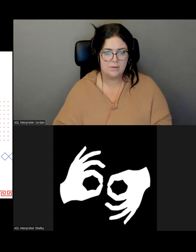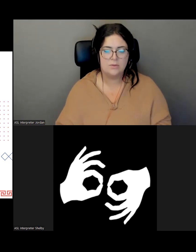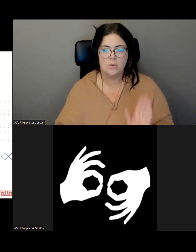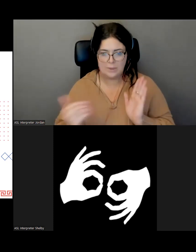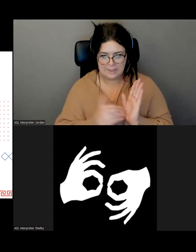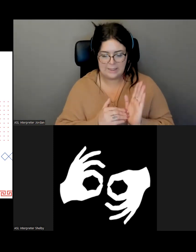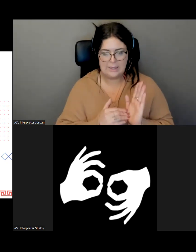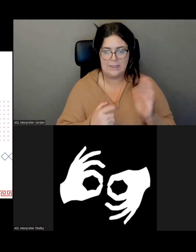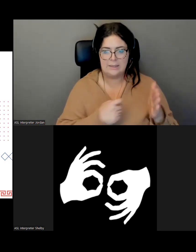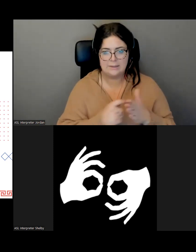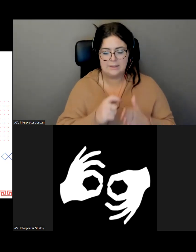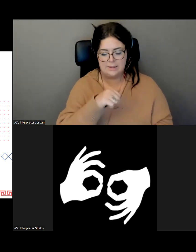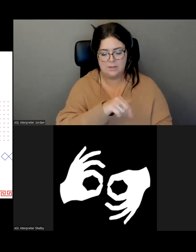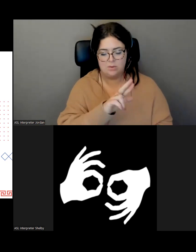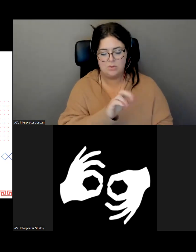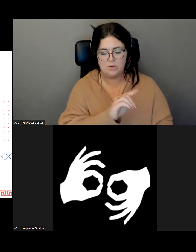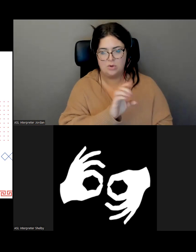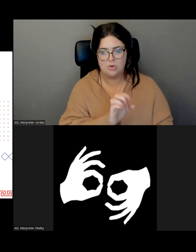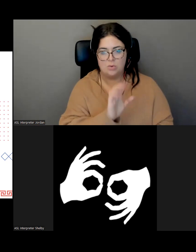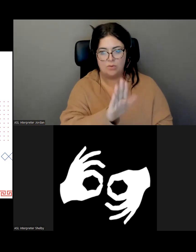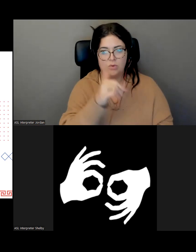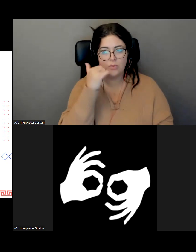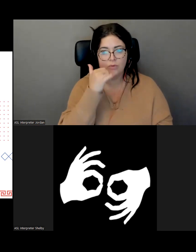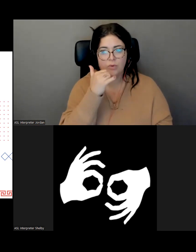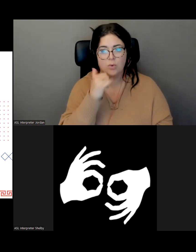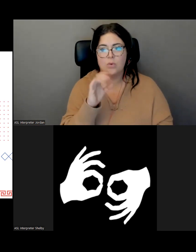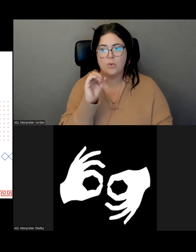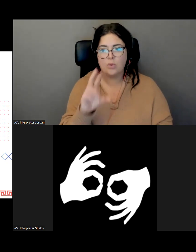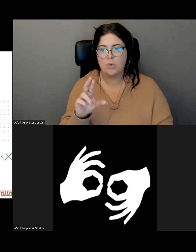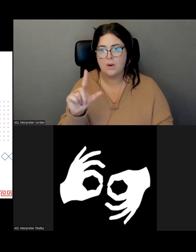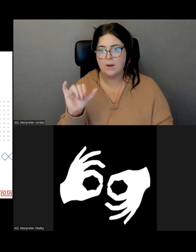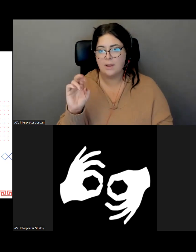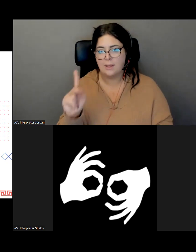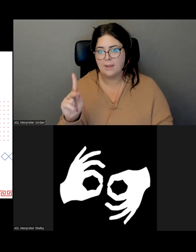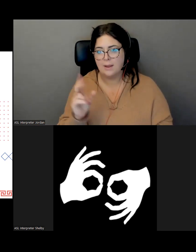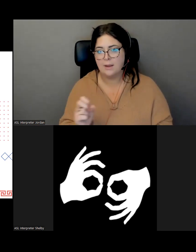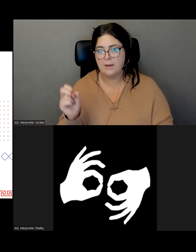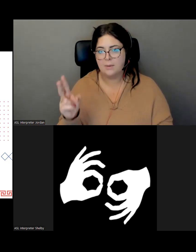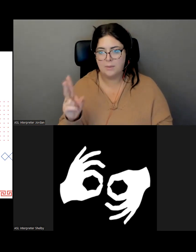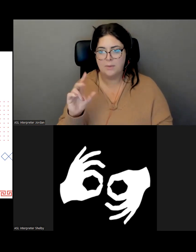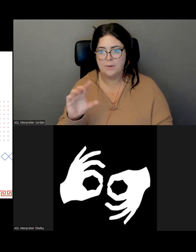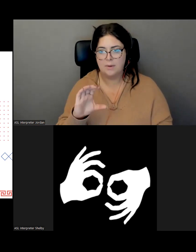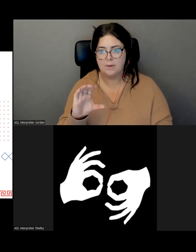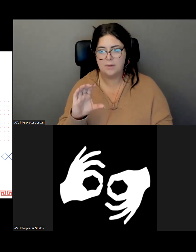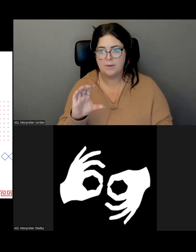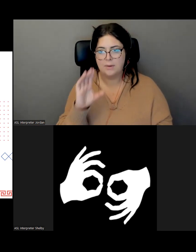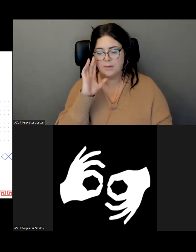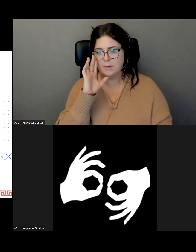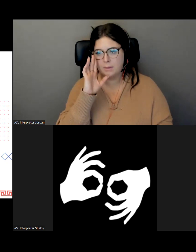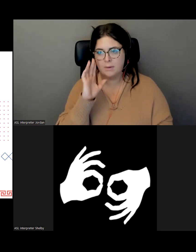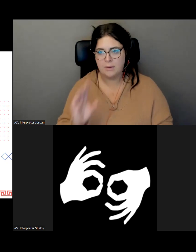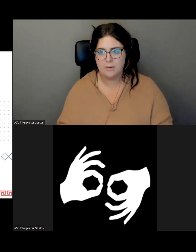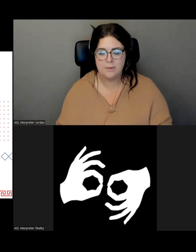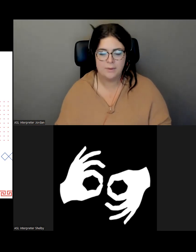can scan the QR code with your phone app on your phone, or copy and paste that same URL link